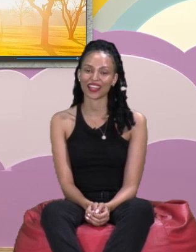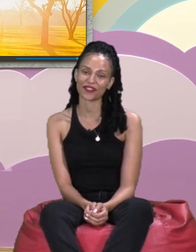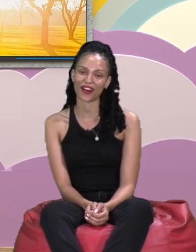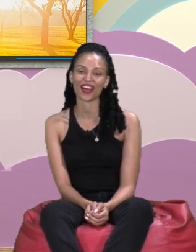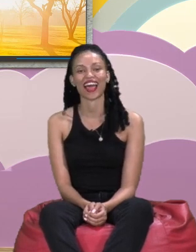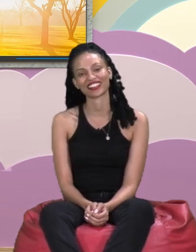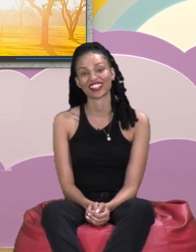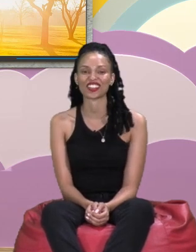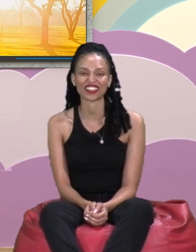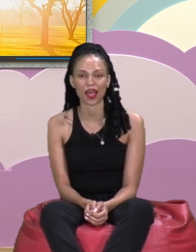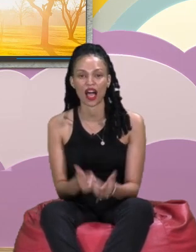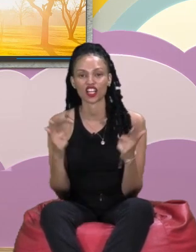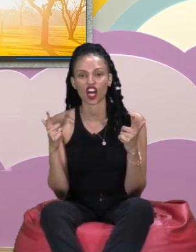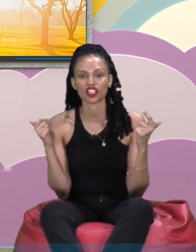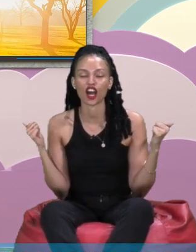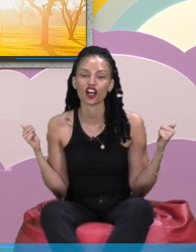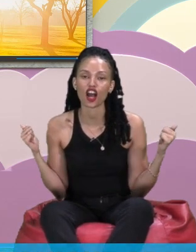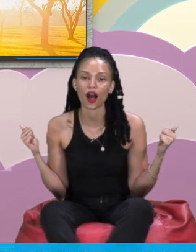info@kickstartnam.com.